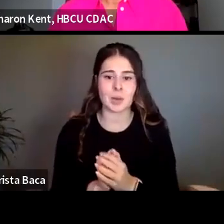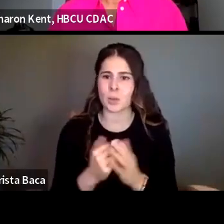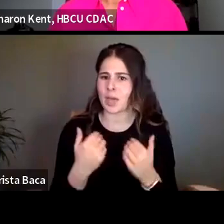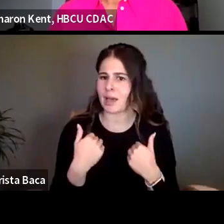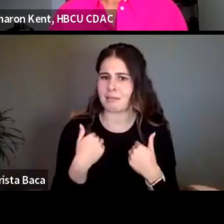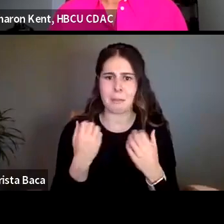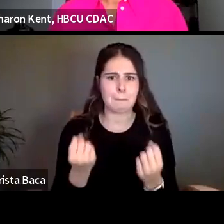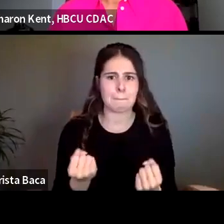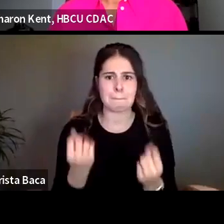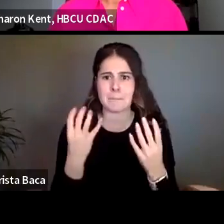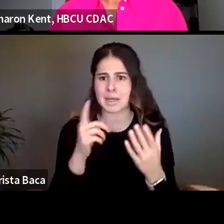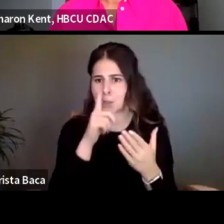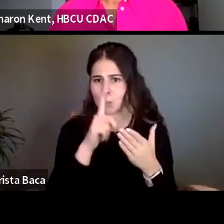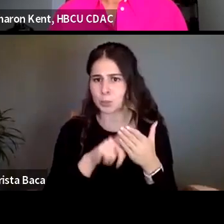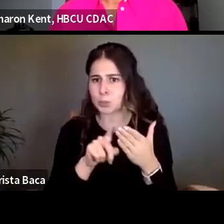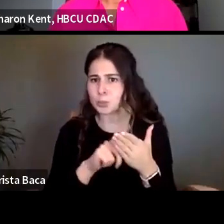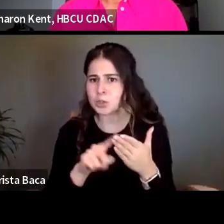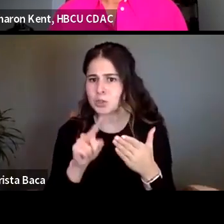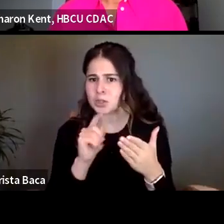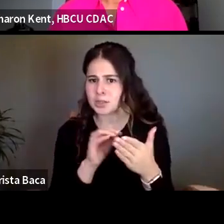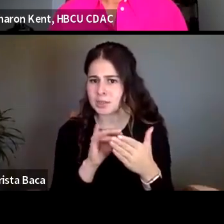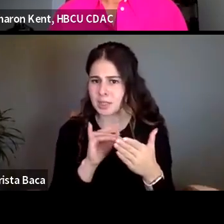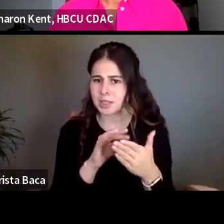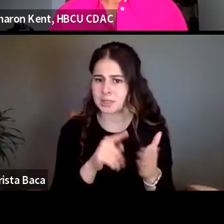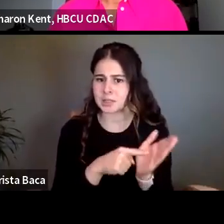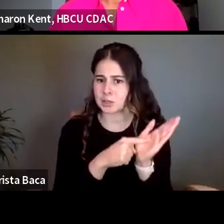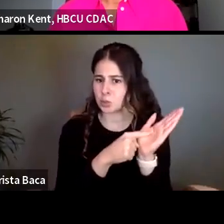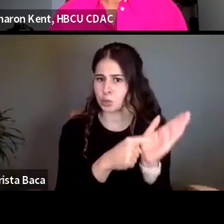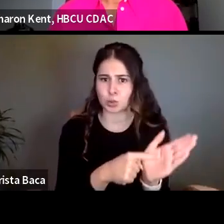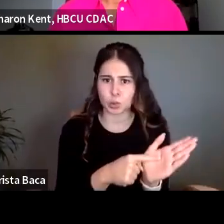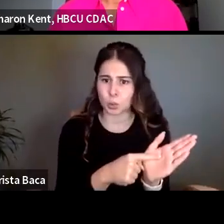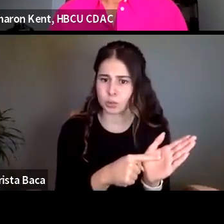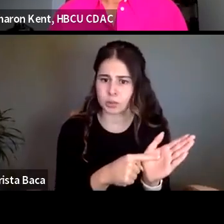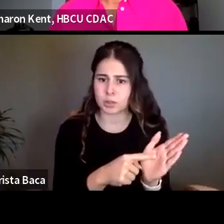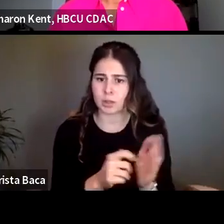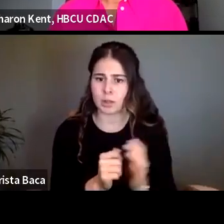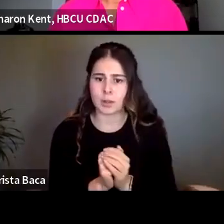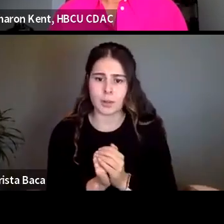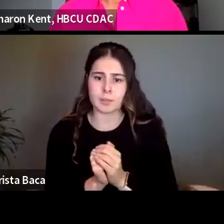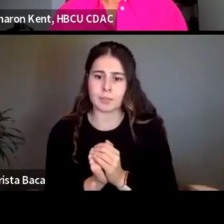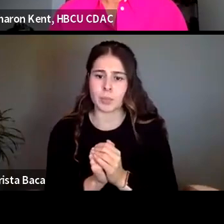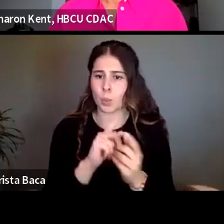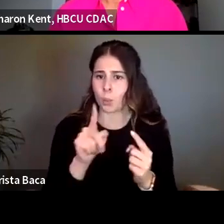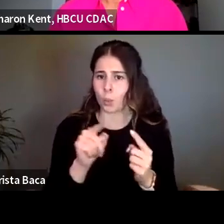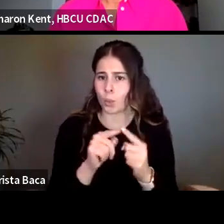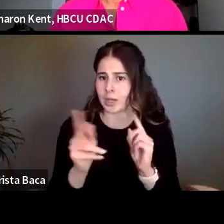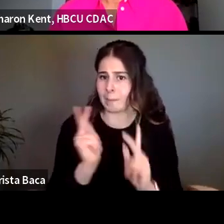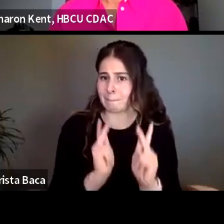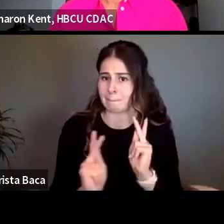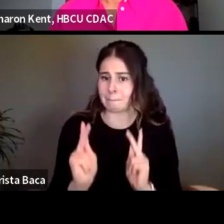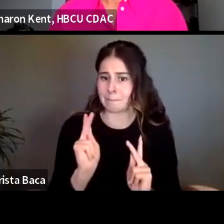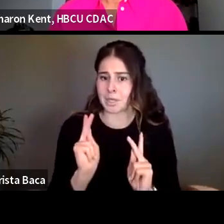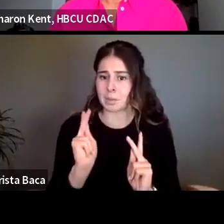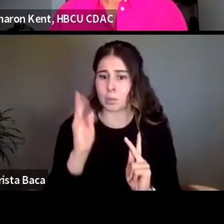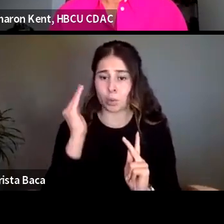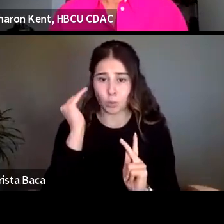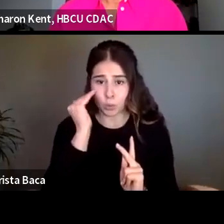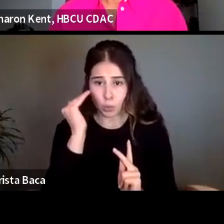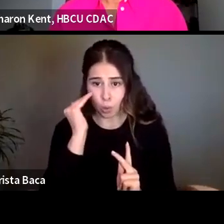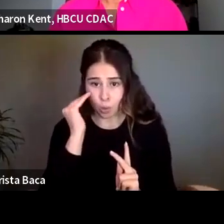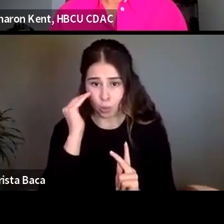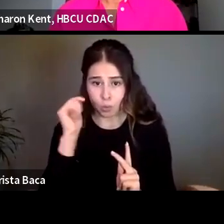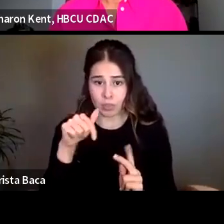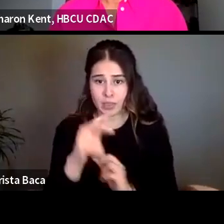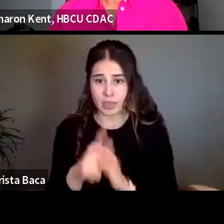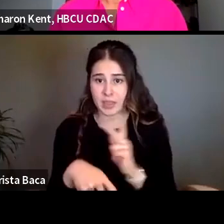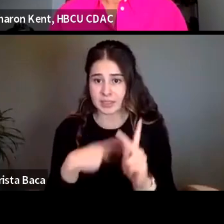there showing that for preventing fraud and scams at any age, when people know that fraud and scams are out there, they're less susceptible